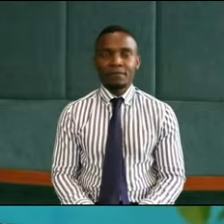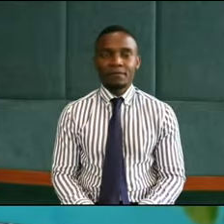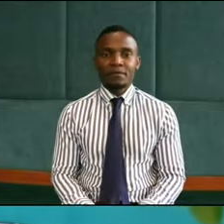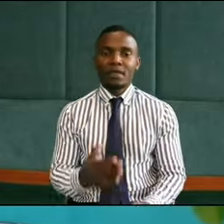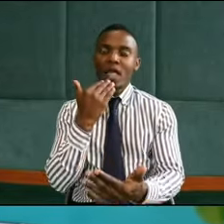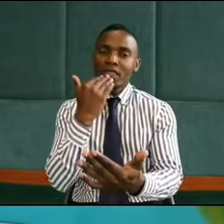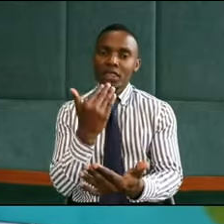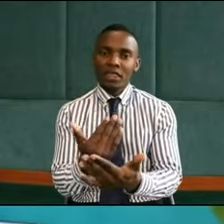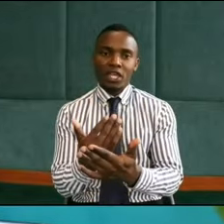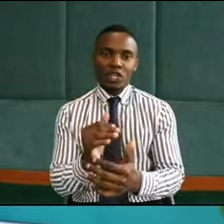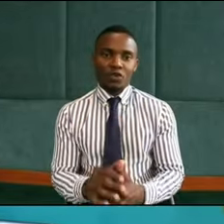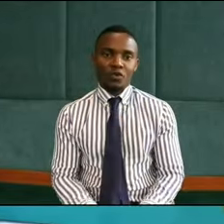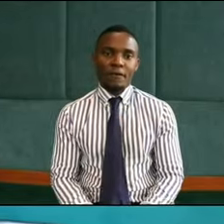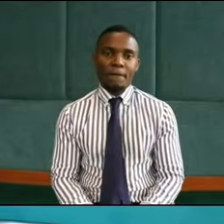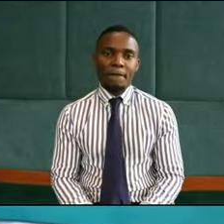Thank you.